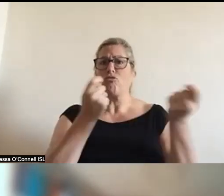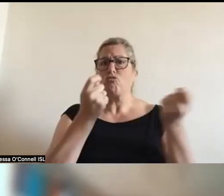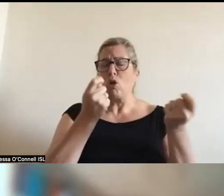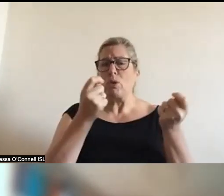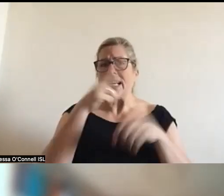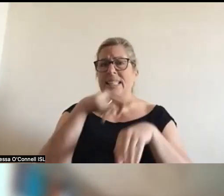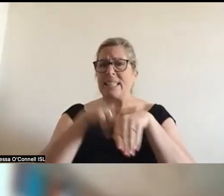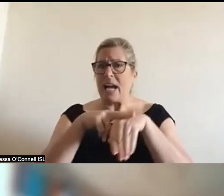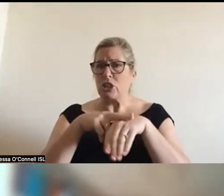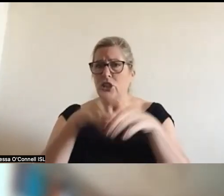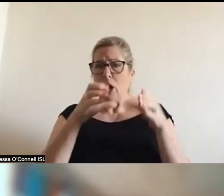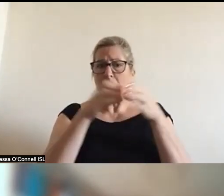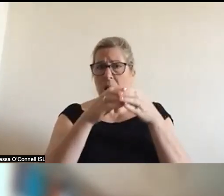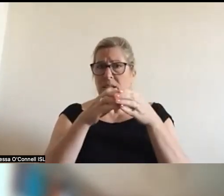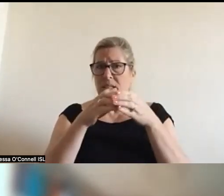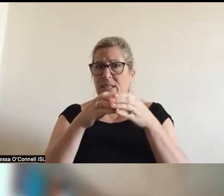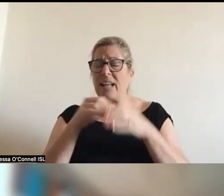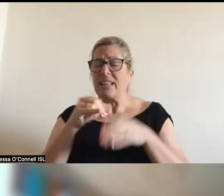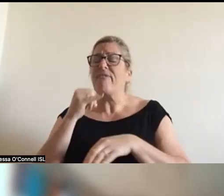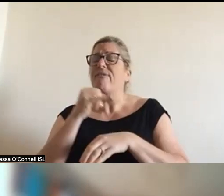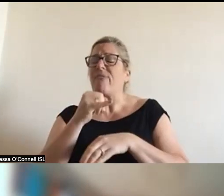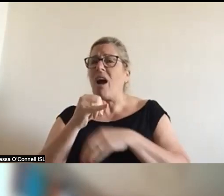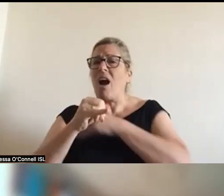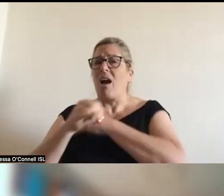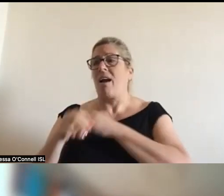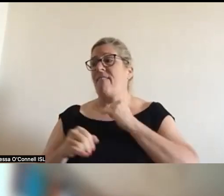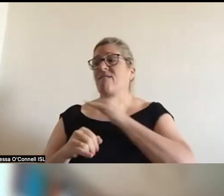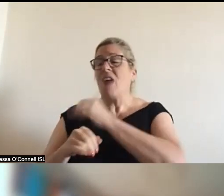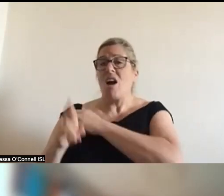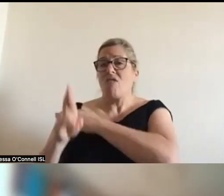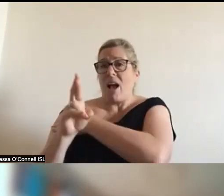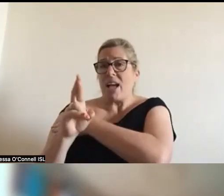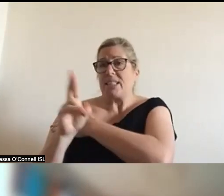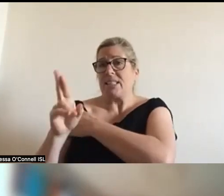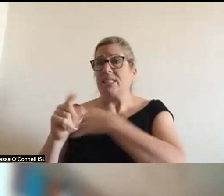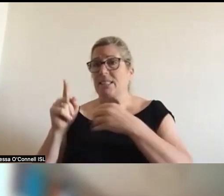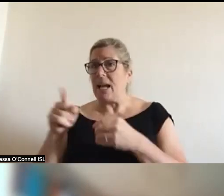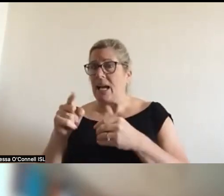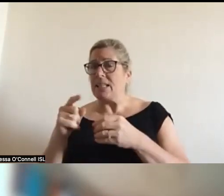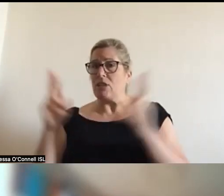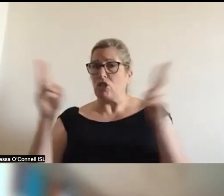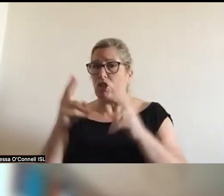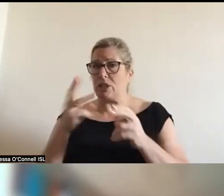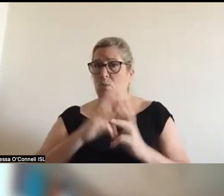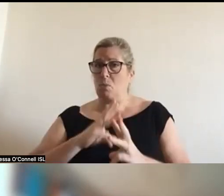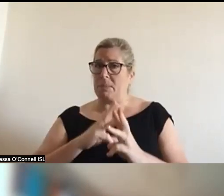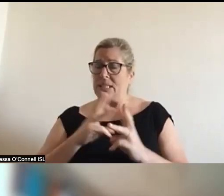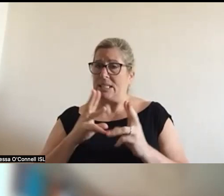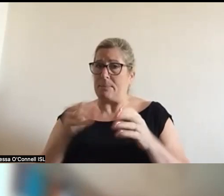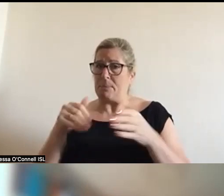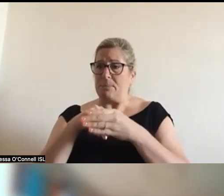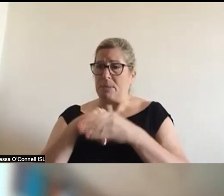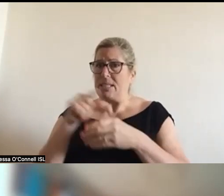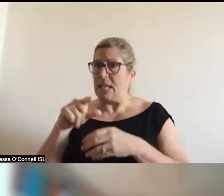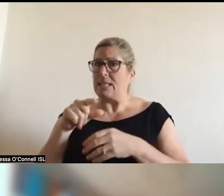gender equality outcomes? The example of Iceland in terms of reduction in women's participation seems significant in this regard. So that came